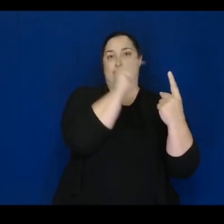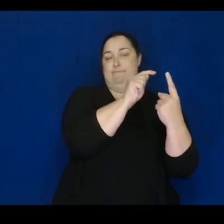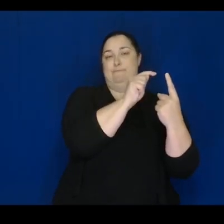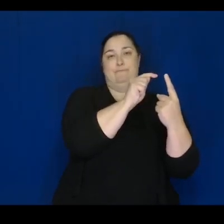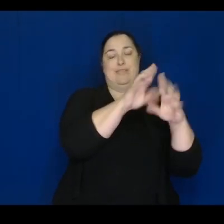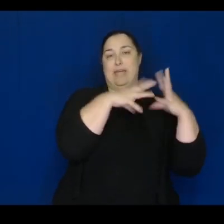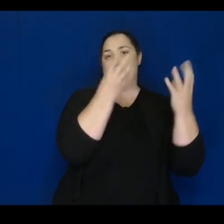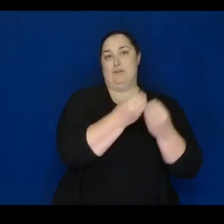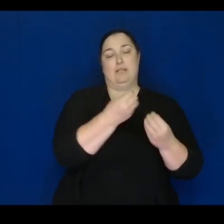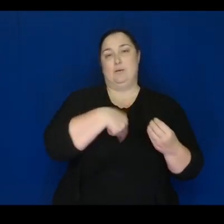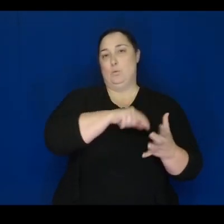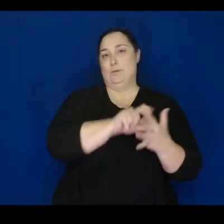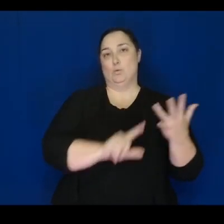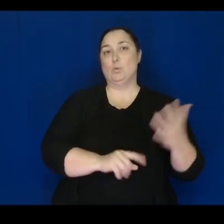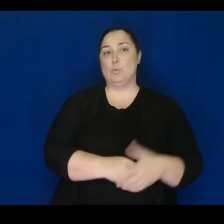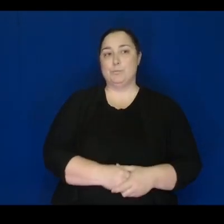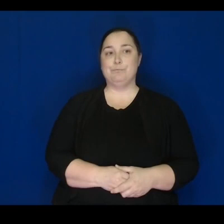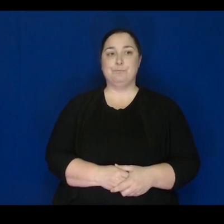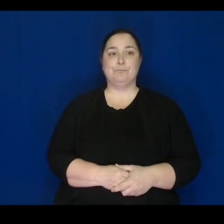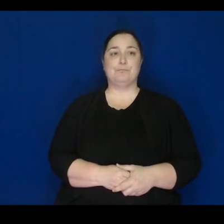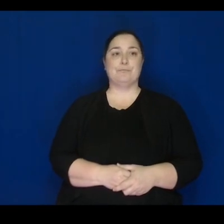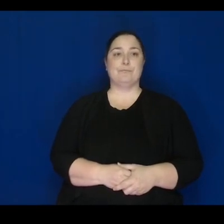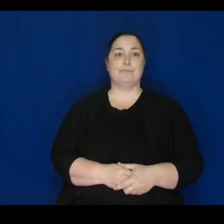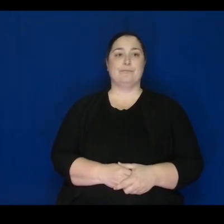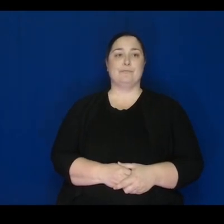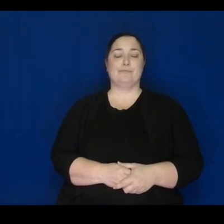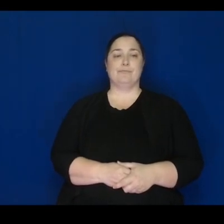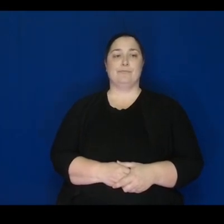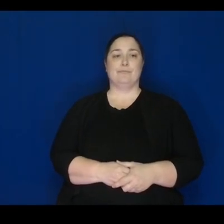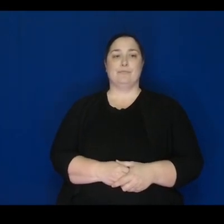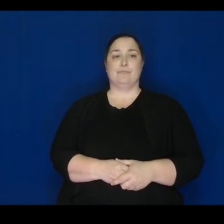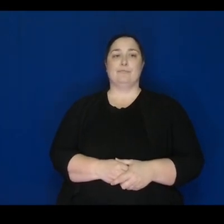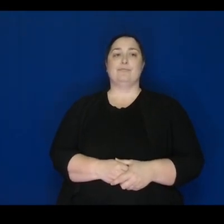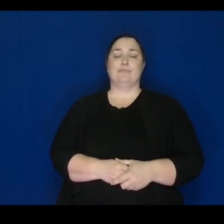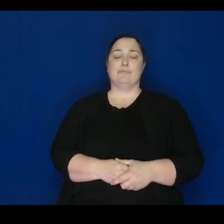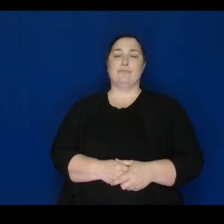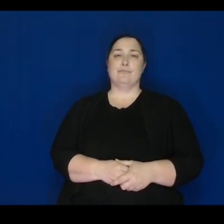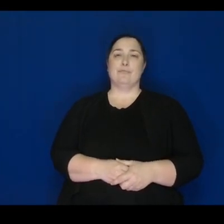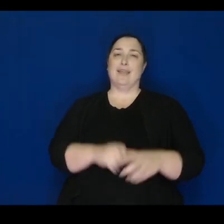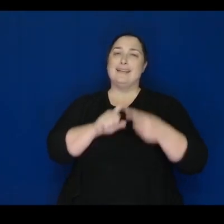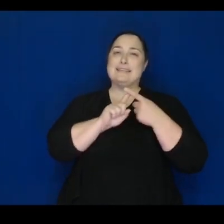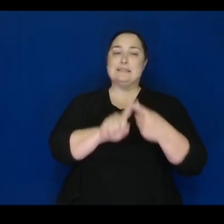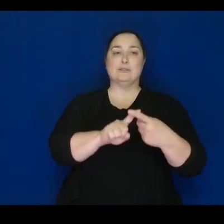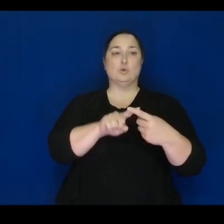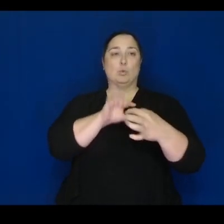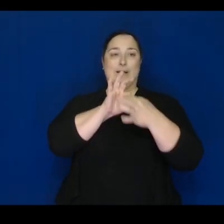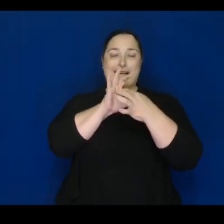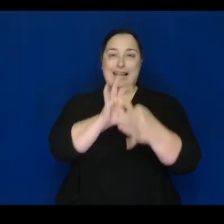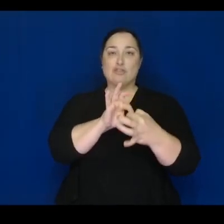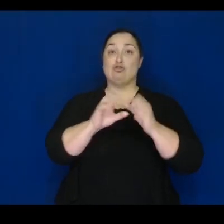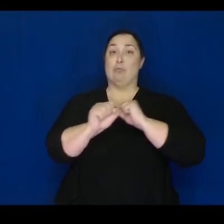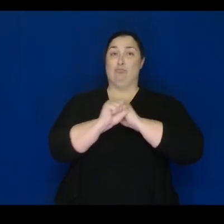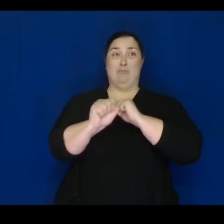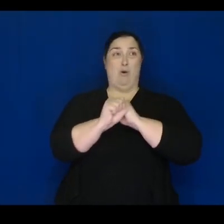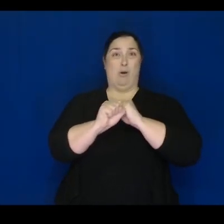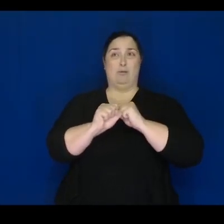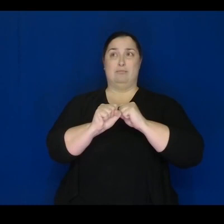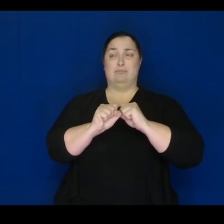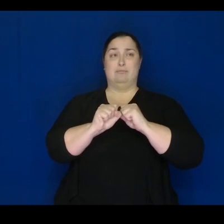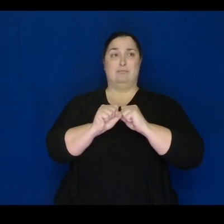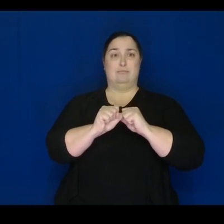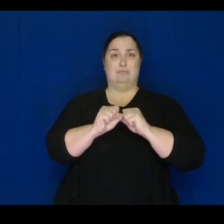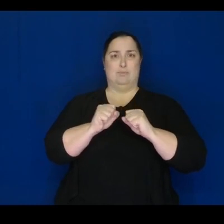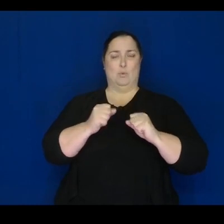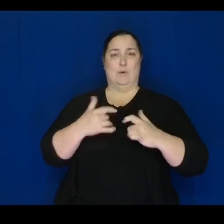And also making those connections and promote living cultures, and to let people know that we're